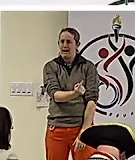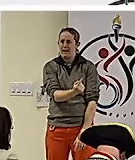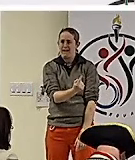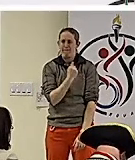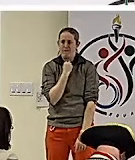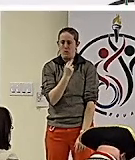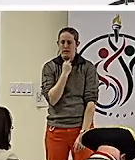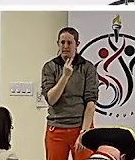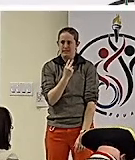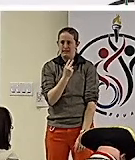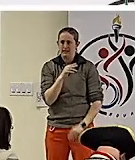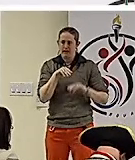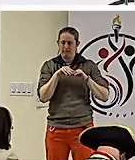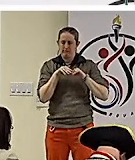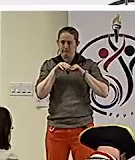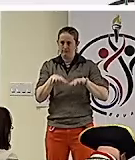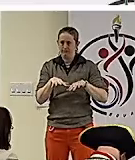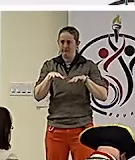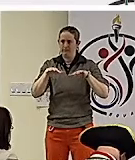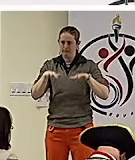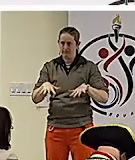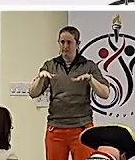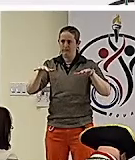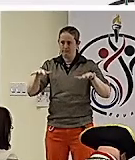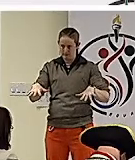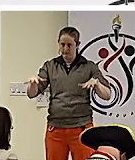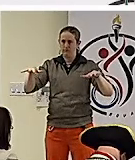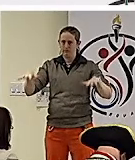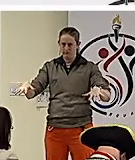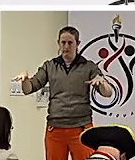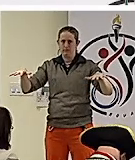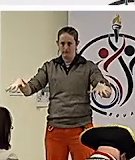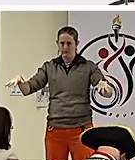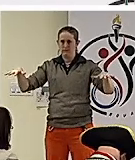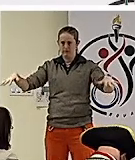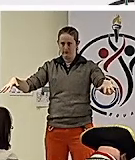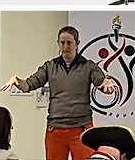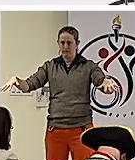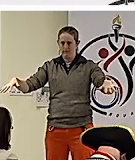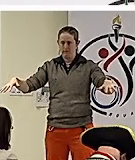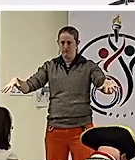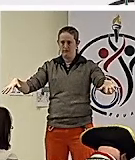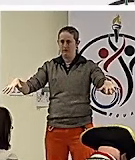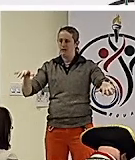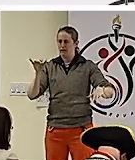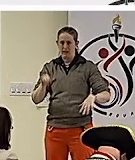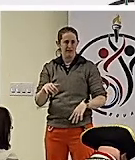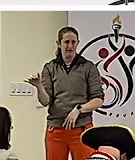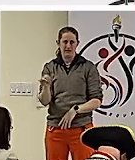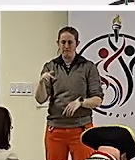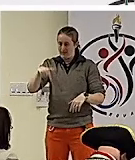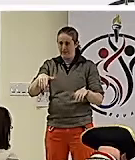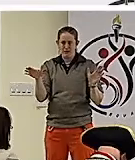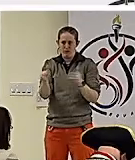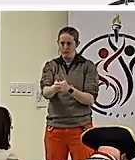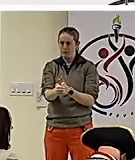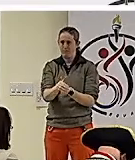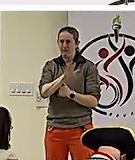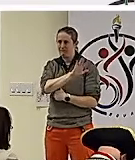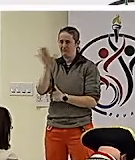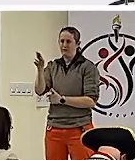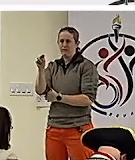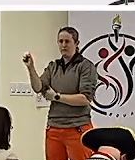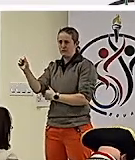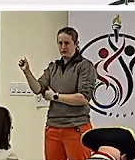it grows. And that groundswell, like Access Awareness Week, like those in this room and around the province,